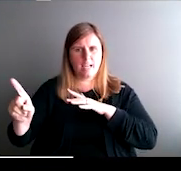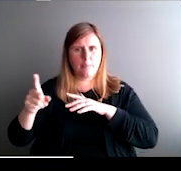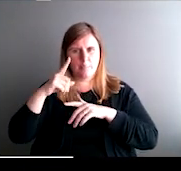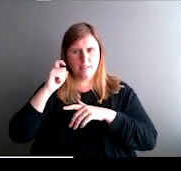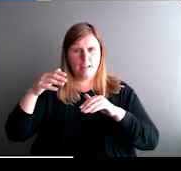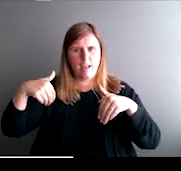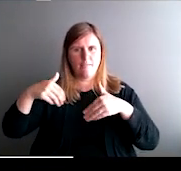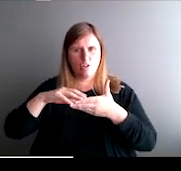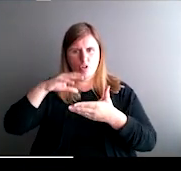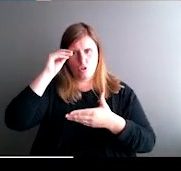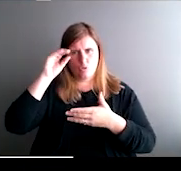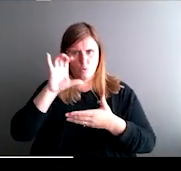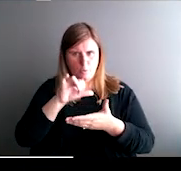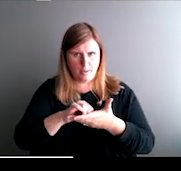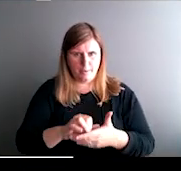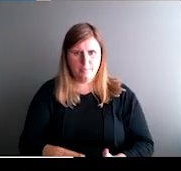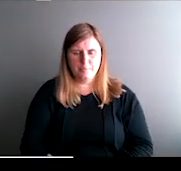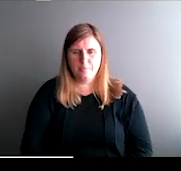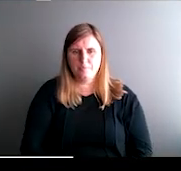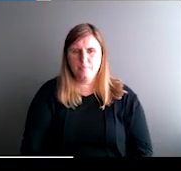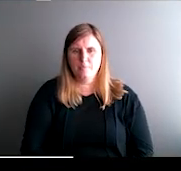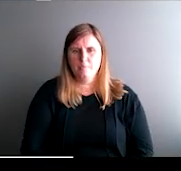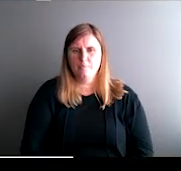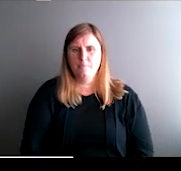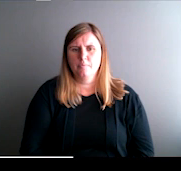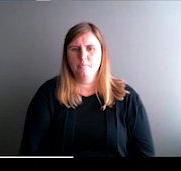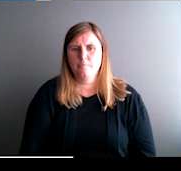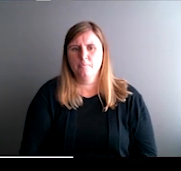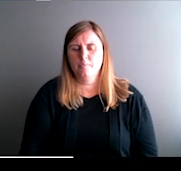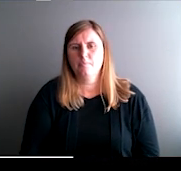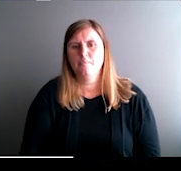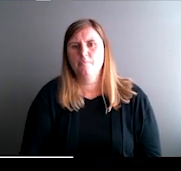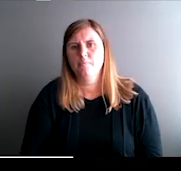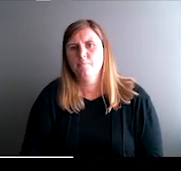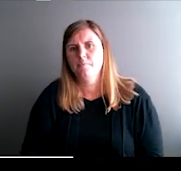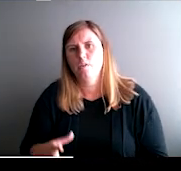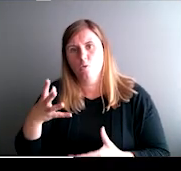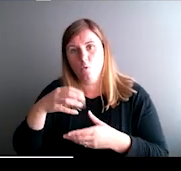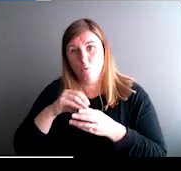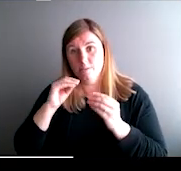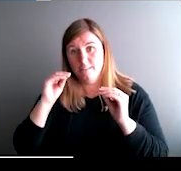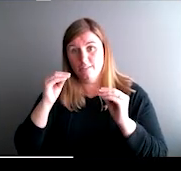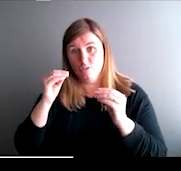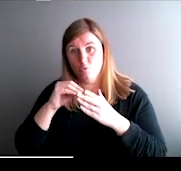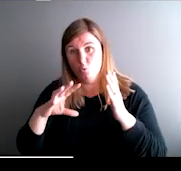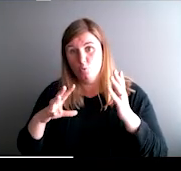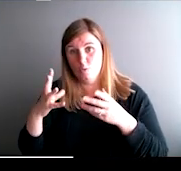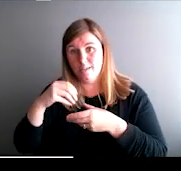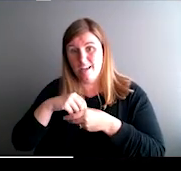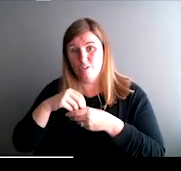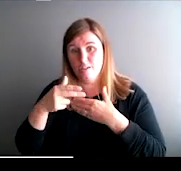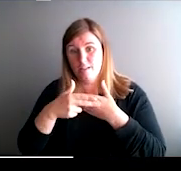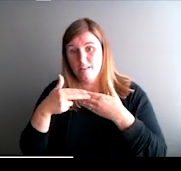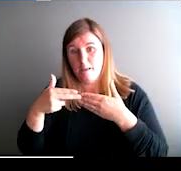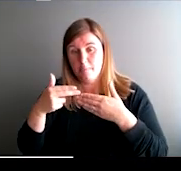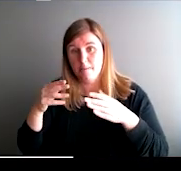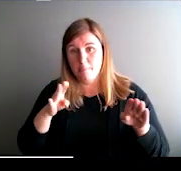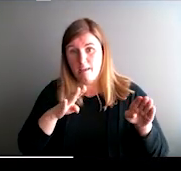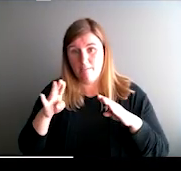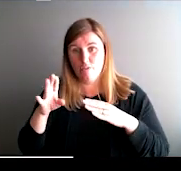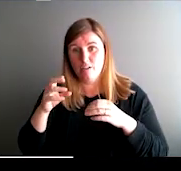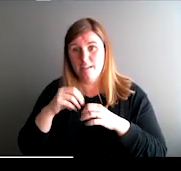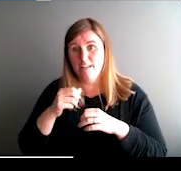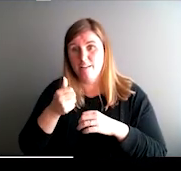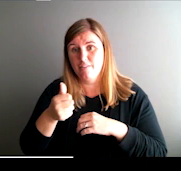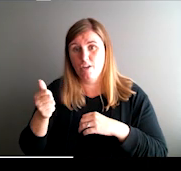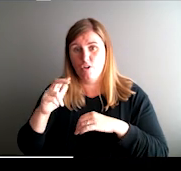haven't learned to do that. This includes teaching students to engage in labeling behavior in